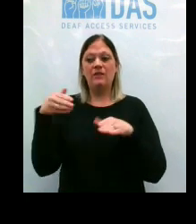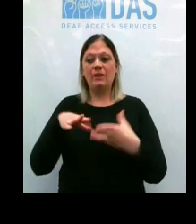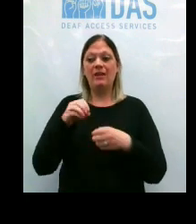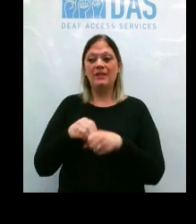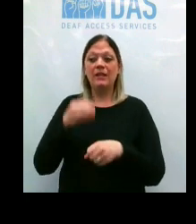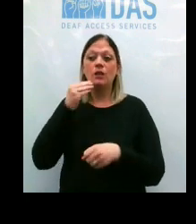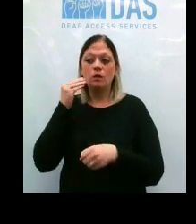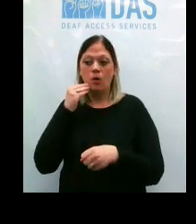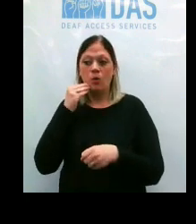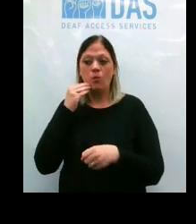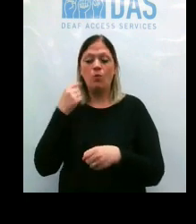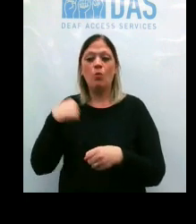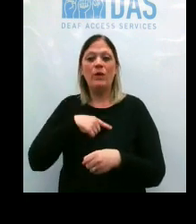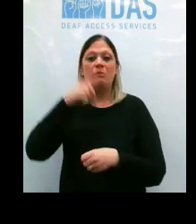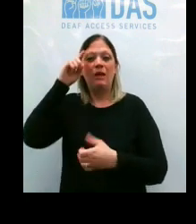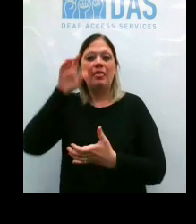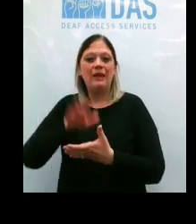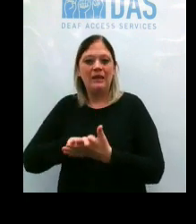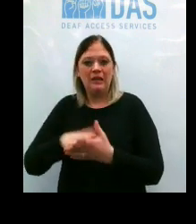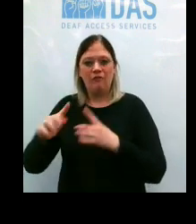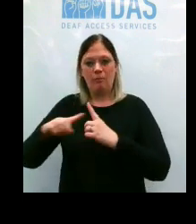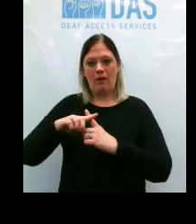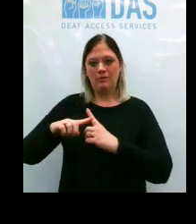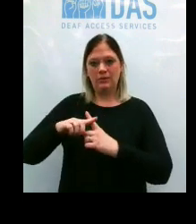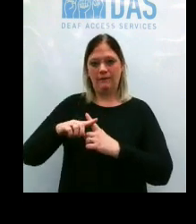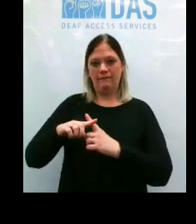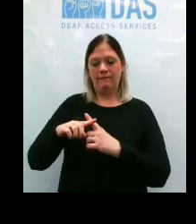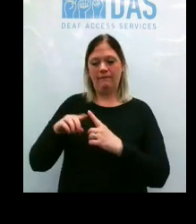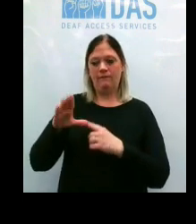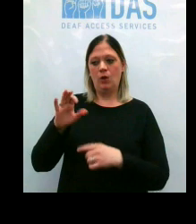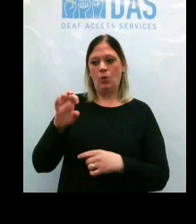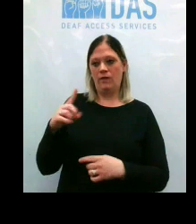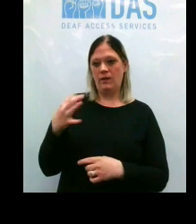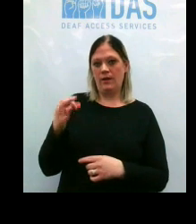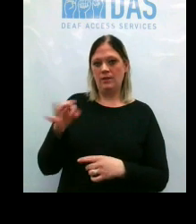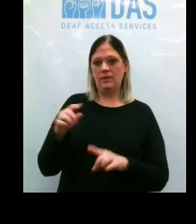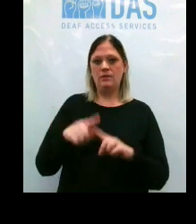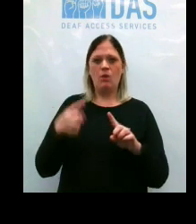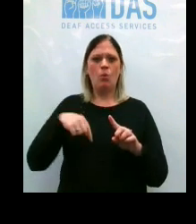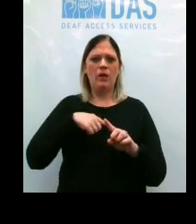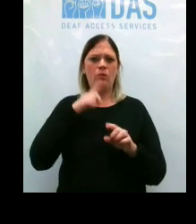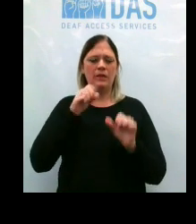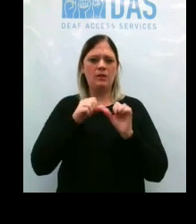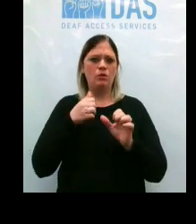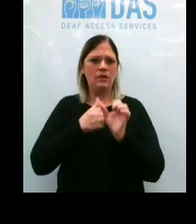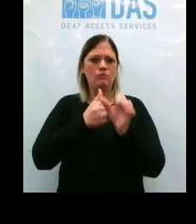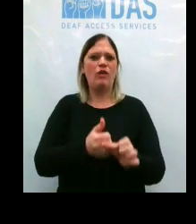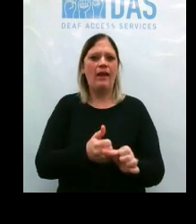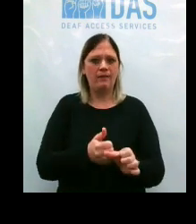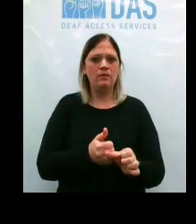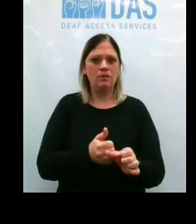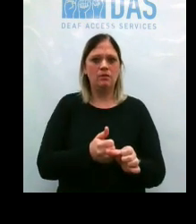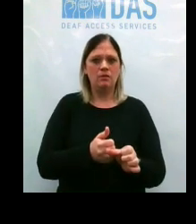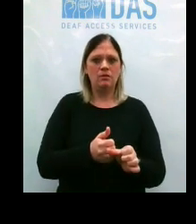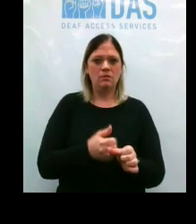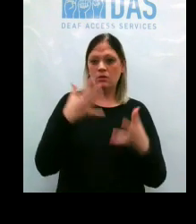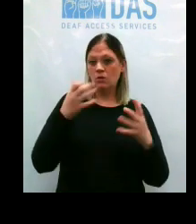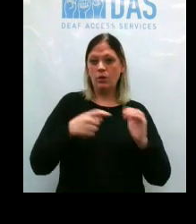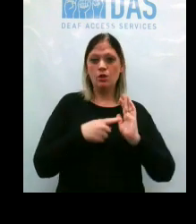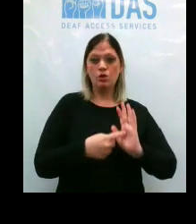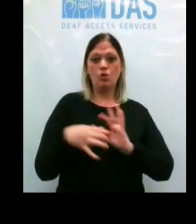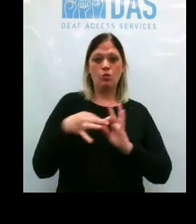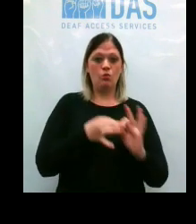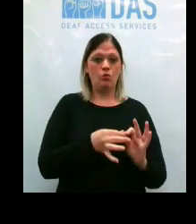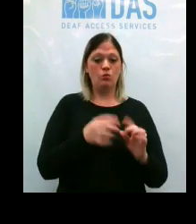that were COVID-19 positive. So we'll keeping track of this trend. And I just want to show you with